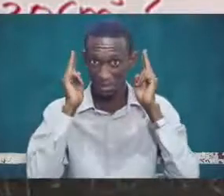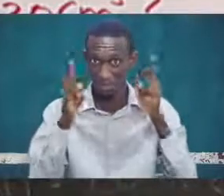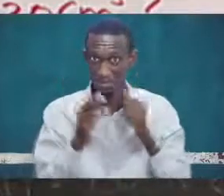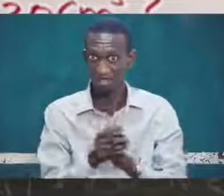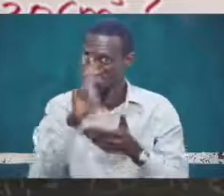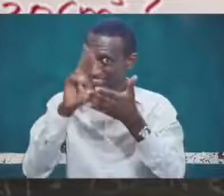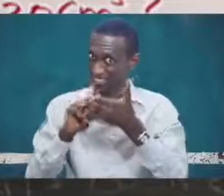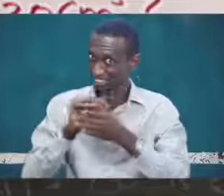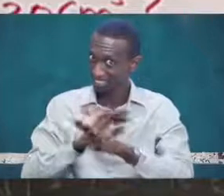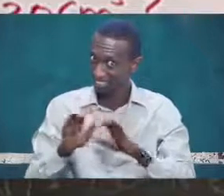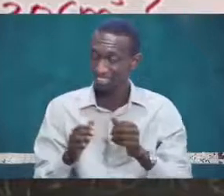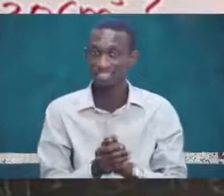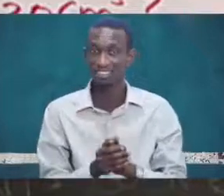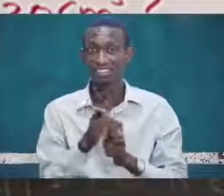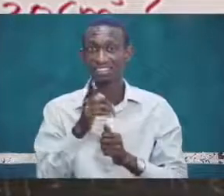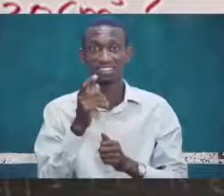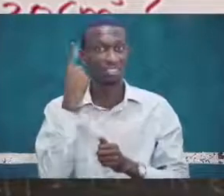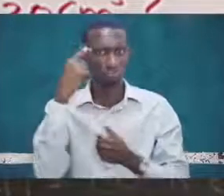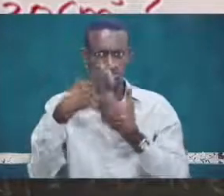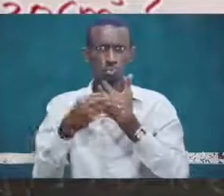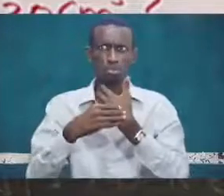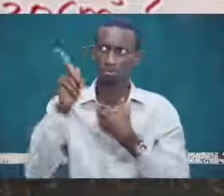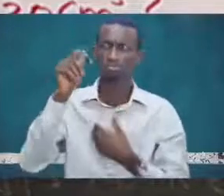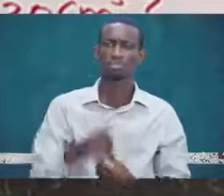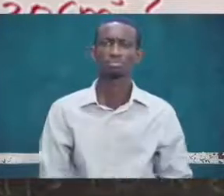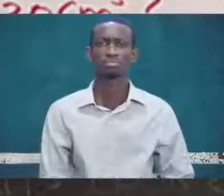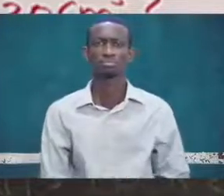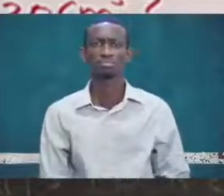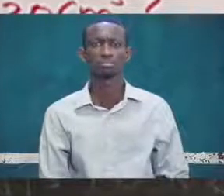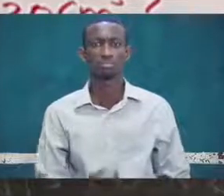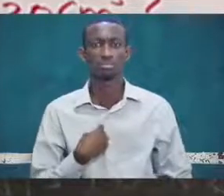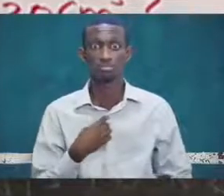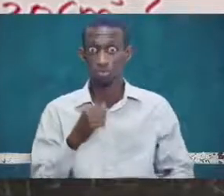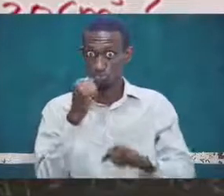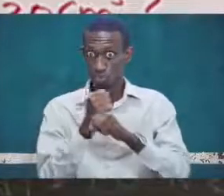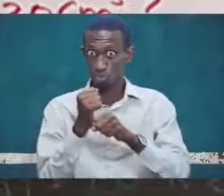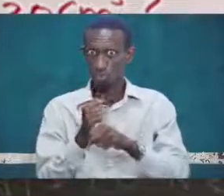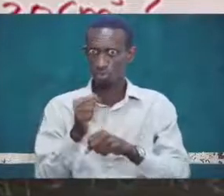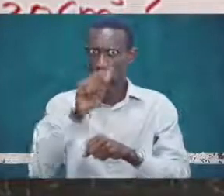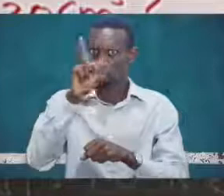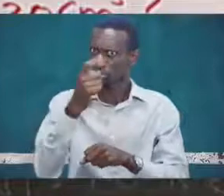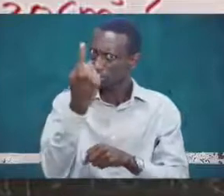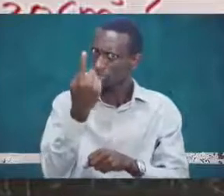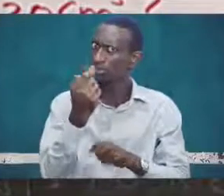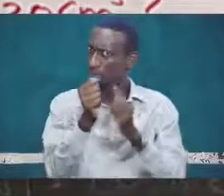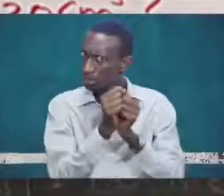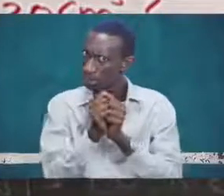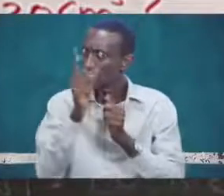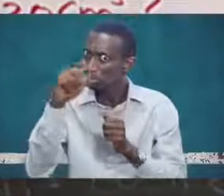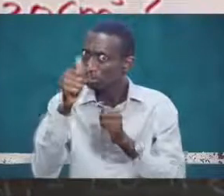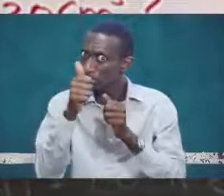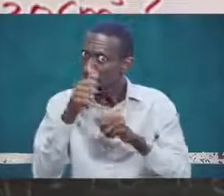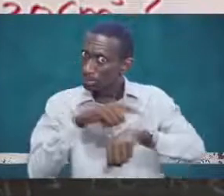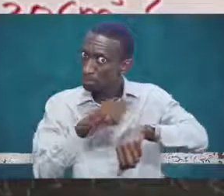have been reading to you, you've also written that. We're going to now do one question together before we finish our lesson. Do you need 1